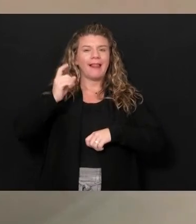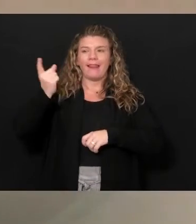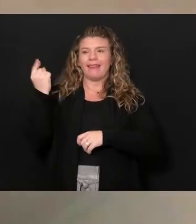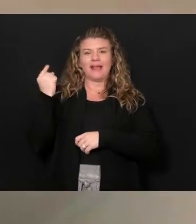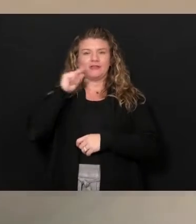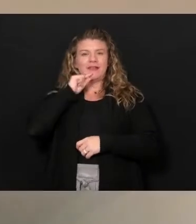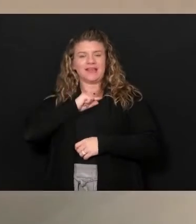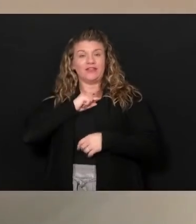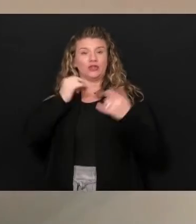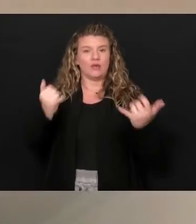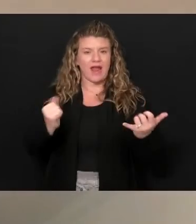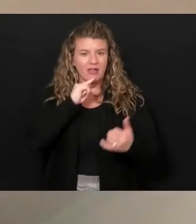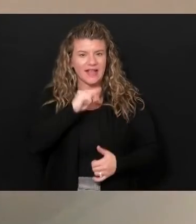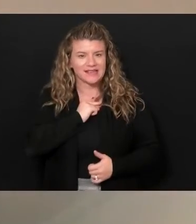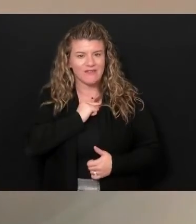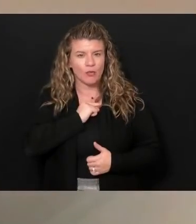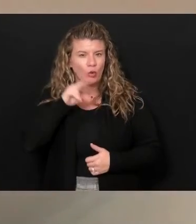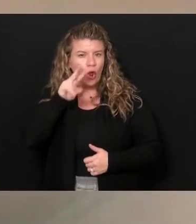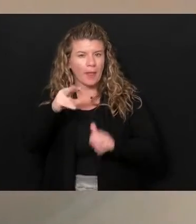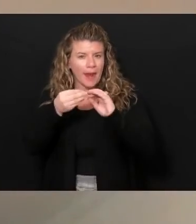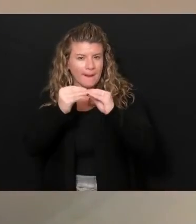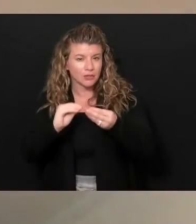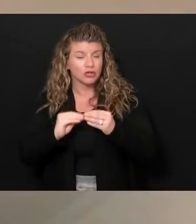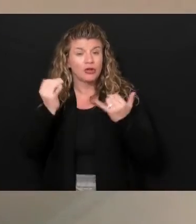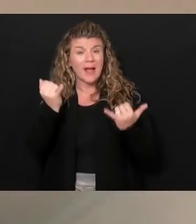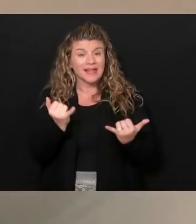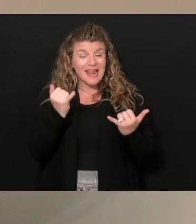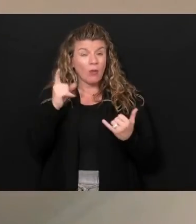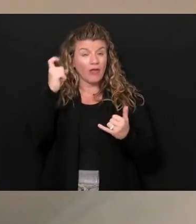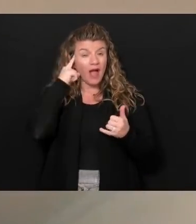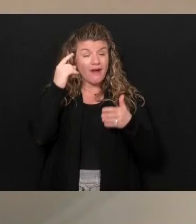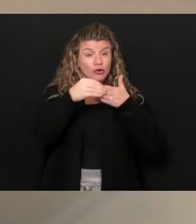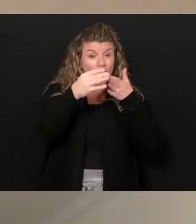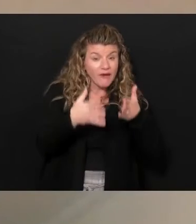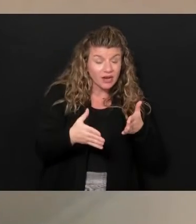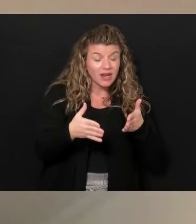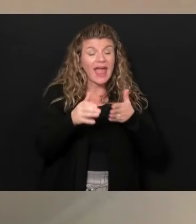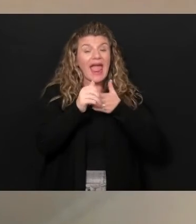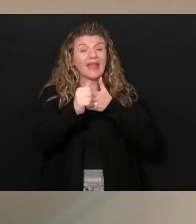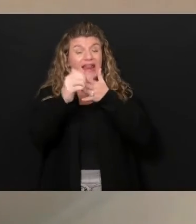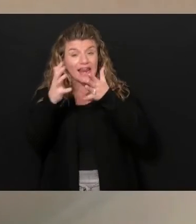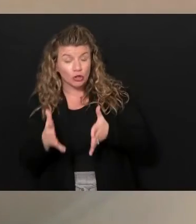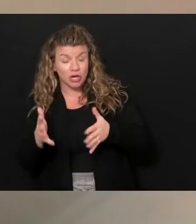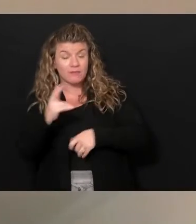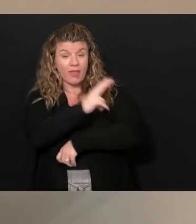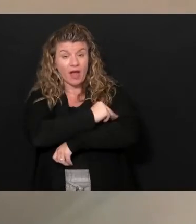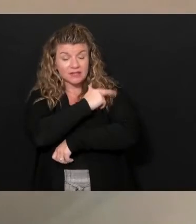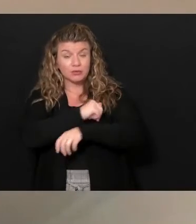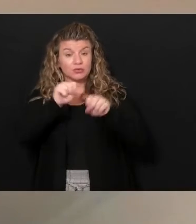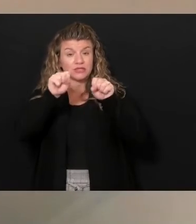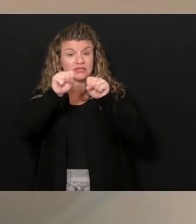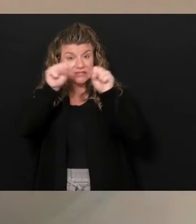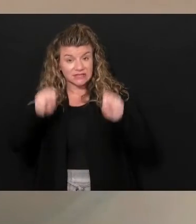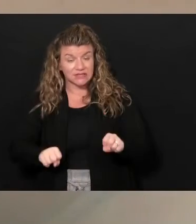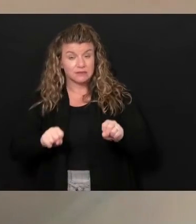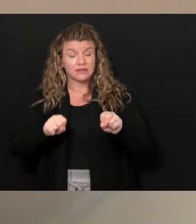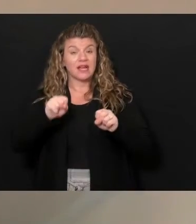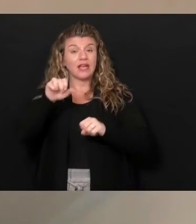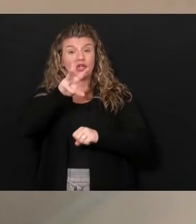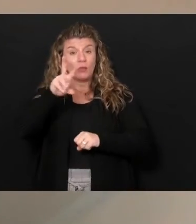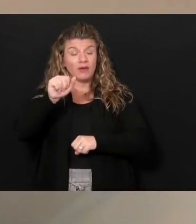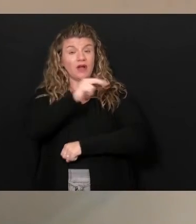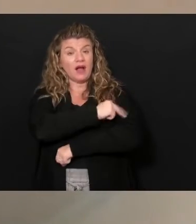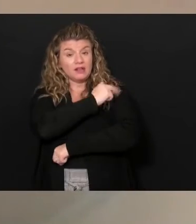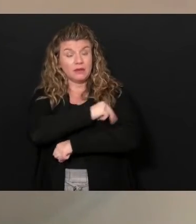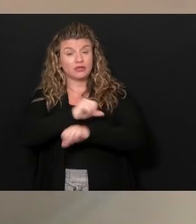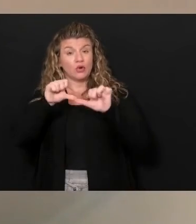reason why, with the governor's guidance, and really with the leadership of all of the hospital systems and the West Virginia